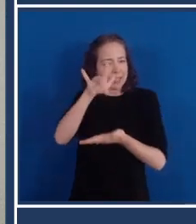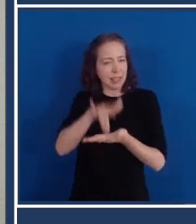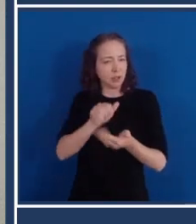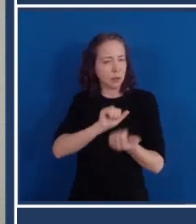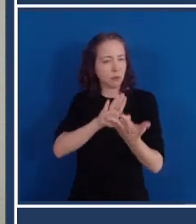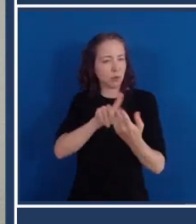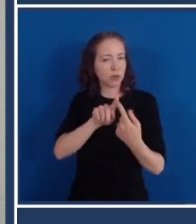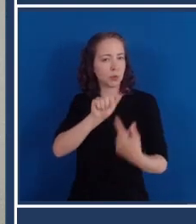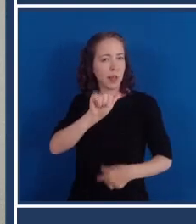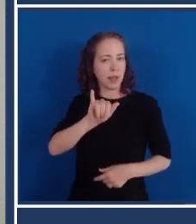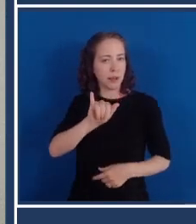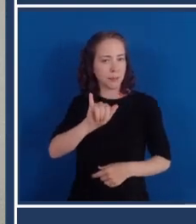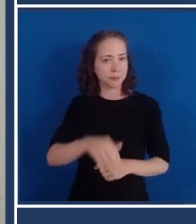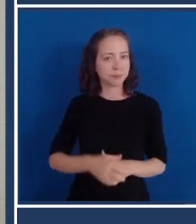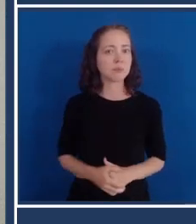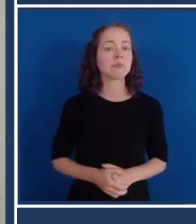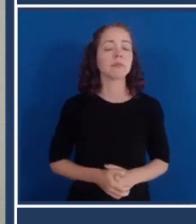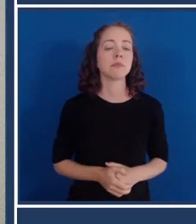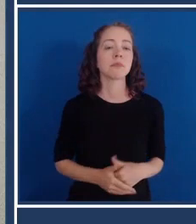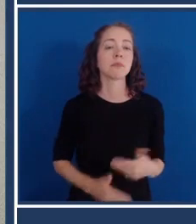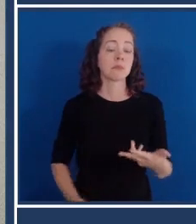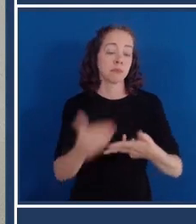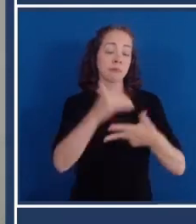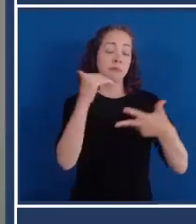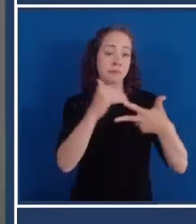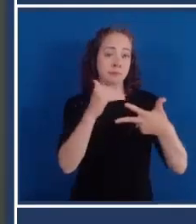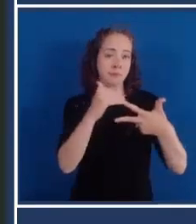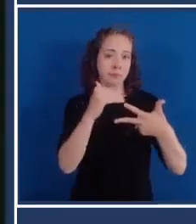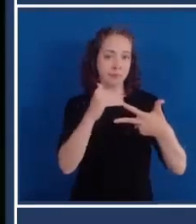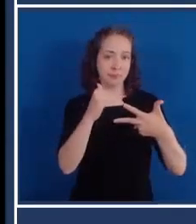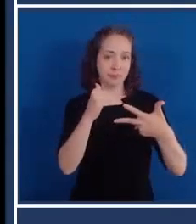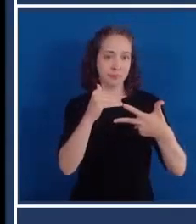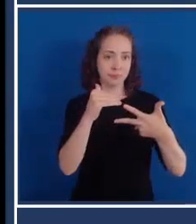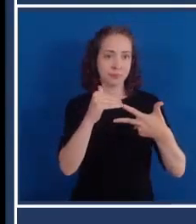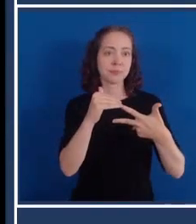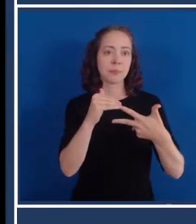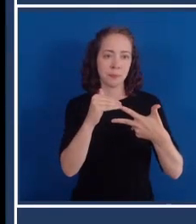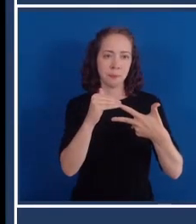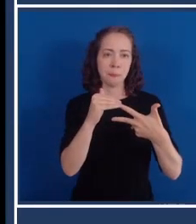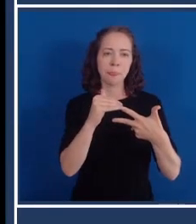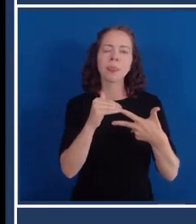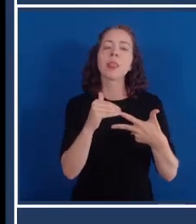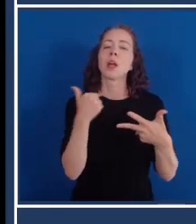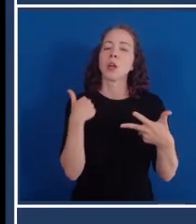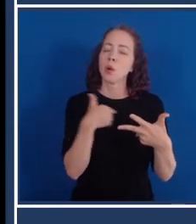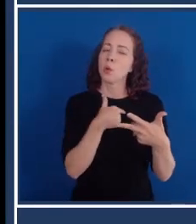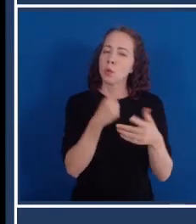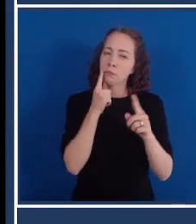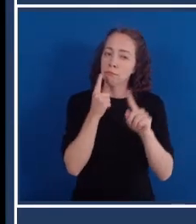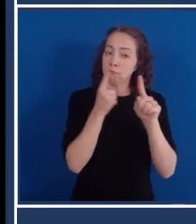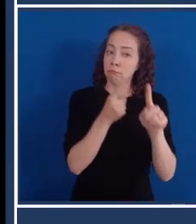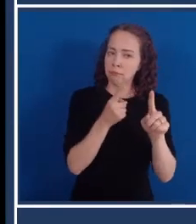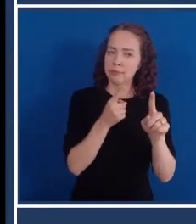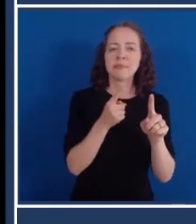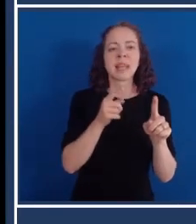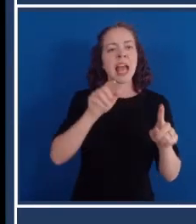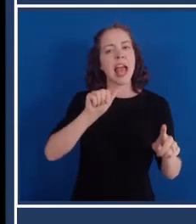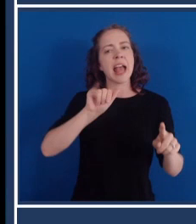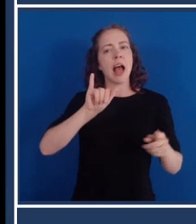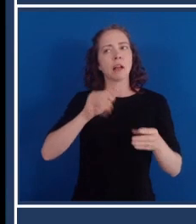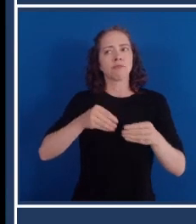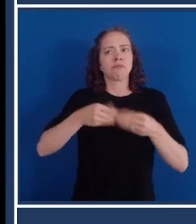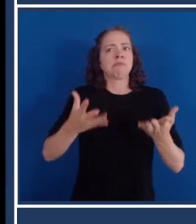The second tenet is that we aim to make AI available to everyone. There's no doubt that AI